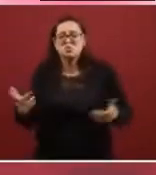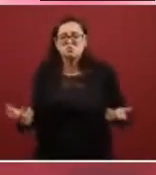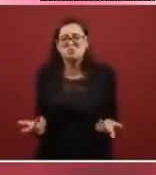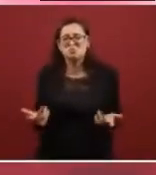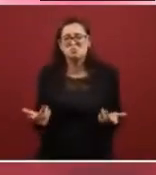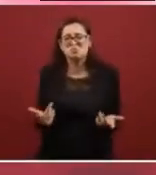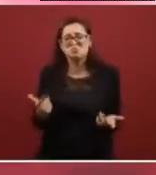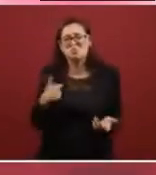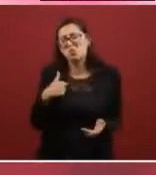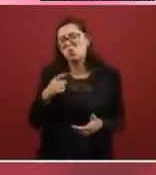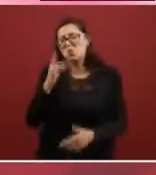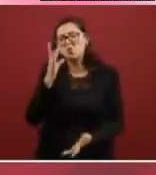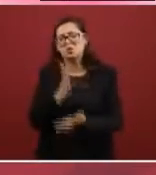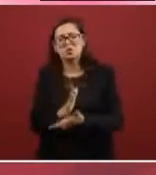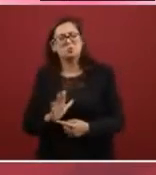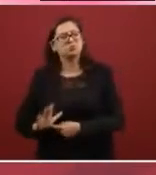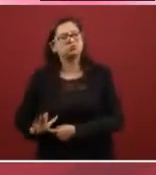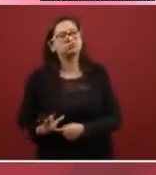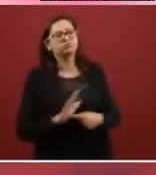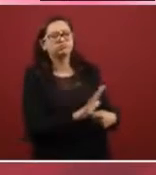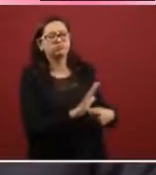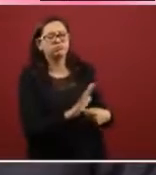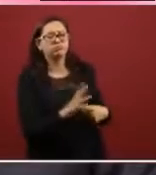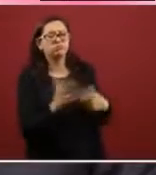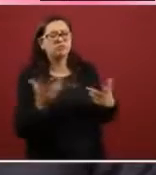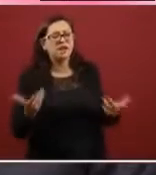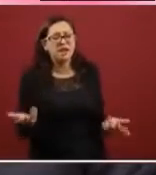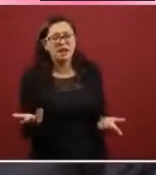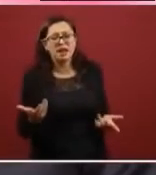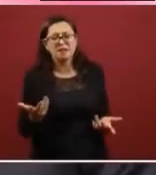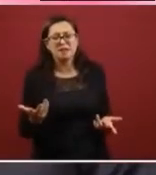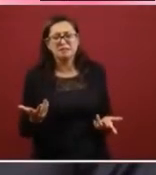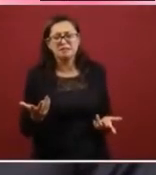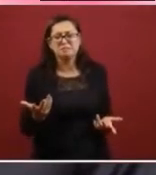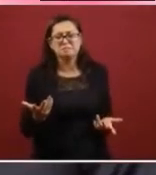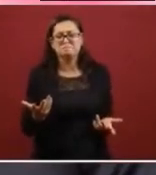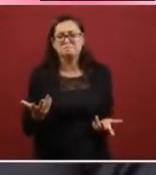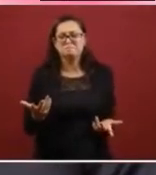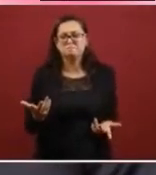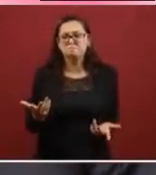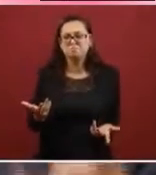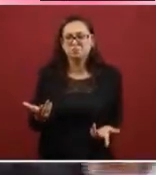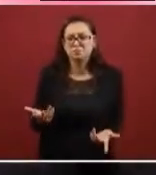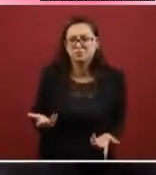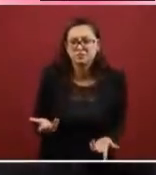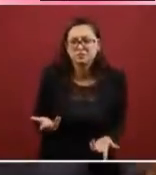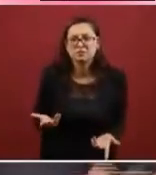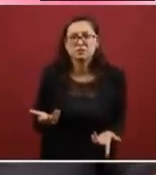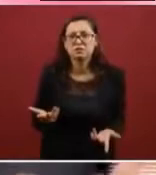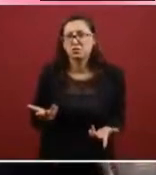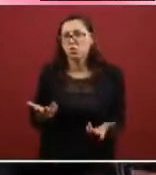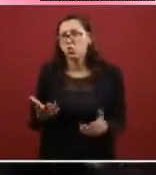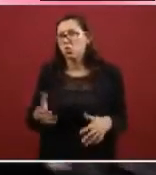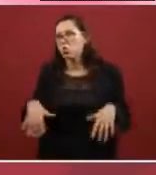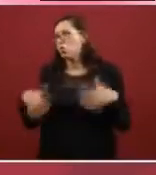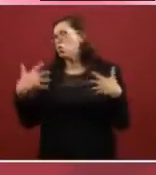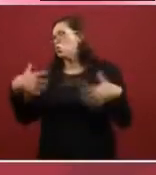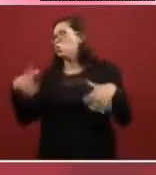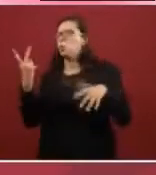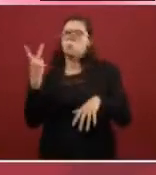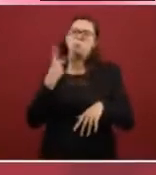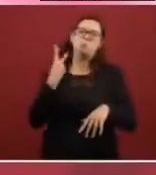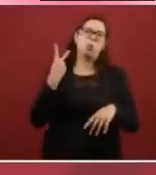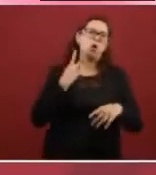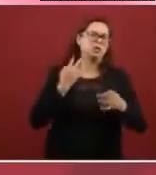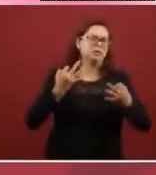desmistificar to o quitarle la formalidad just to remove the